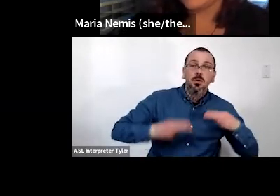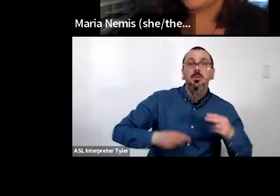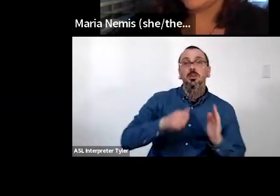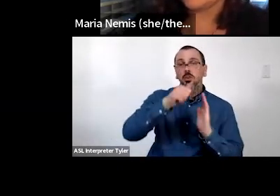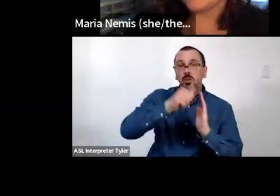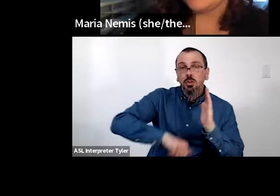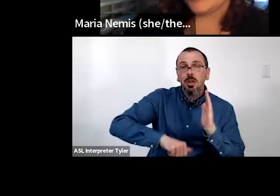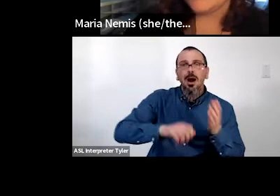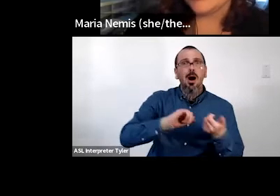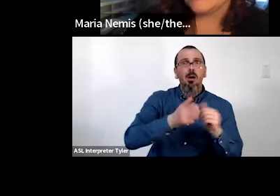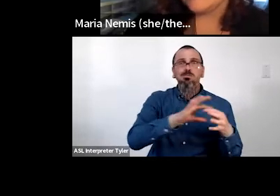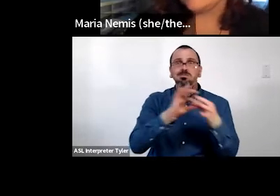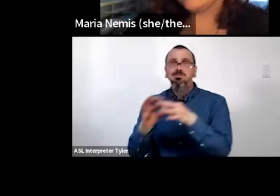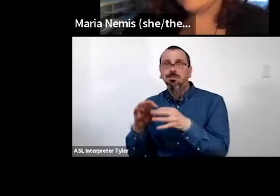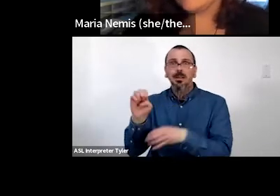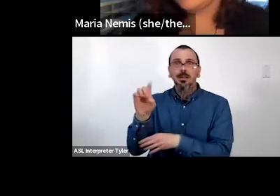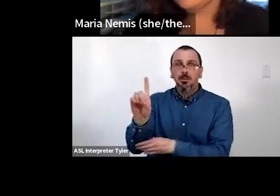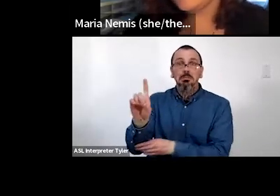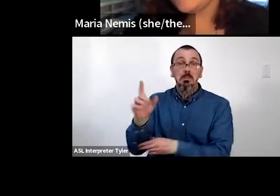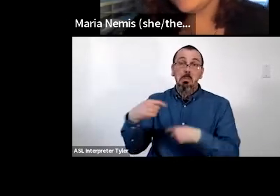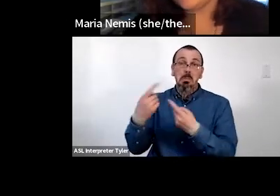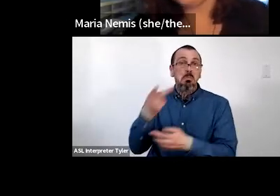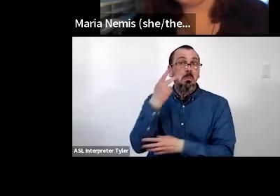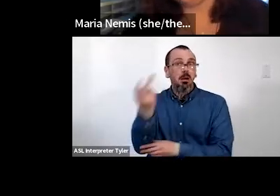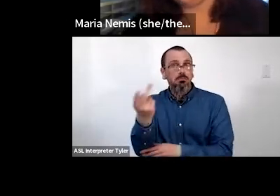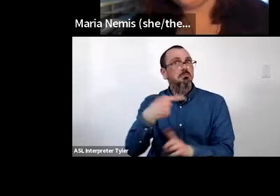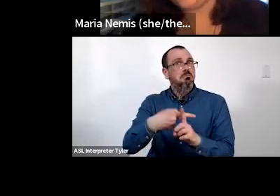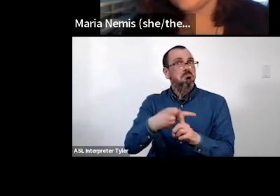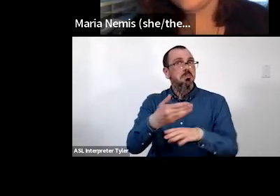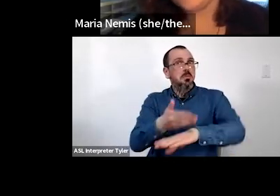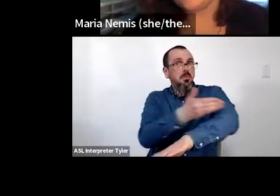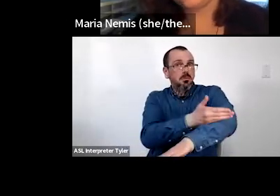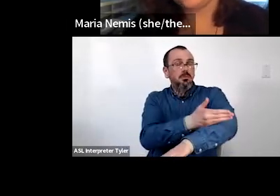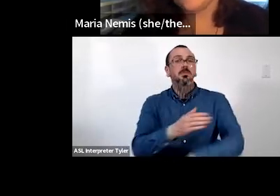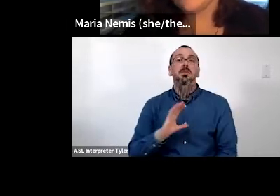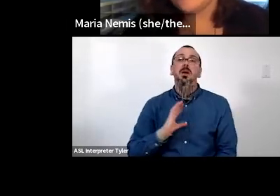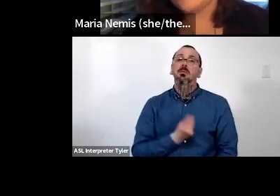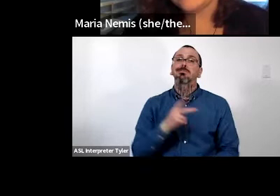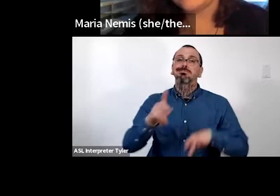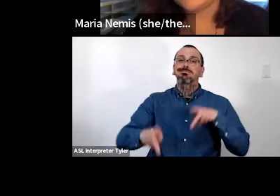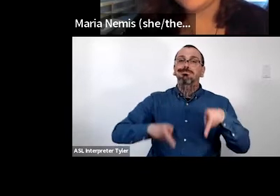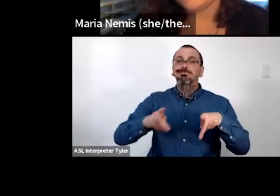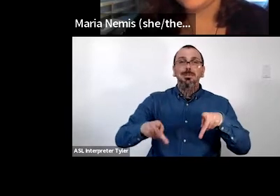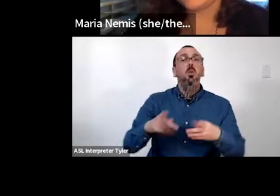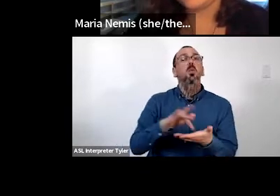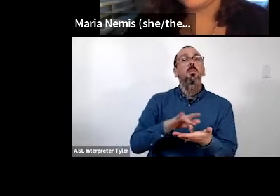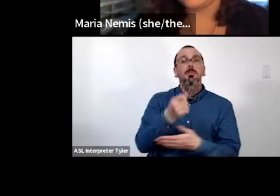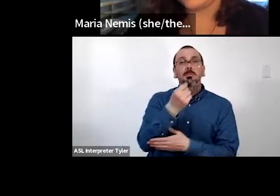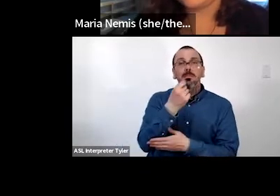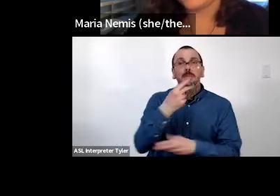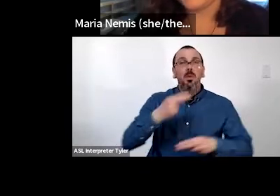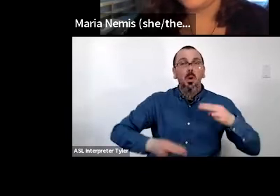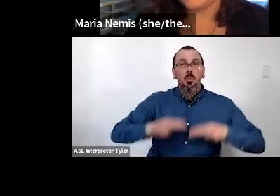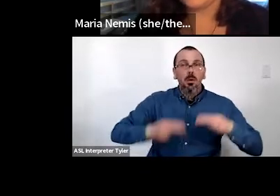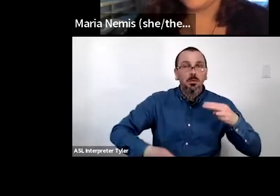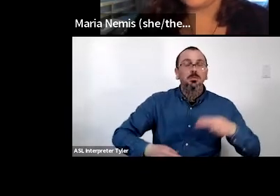on eating disorders has been promising. Some research has found that transgender people on gender affirming hormones had similar ED rates to